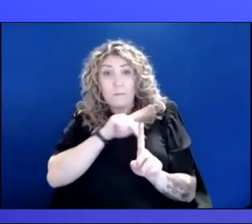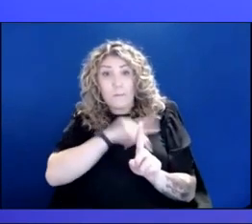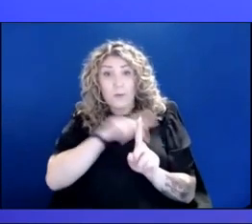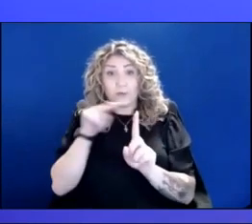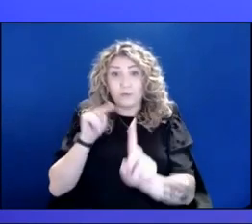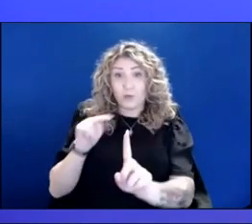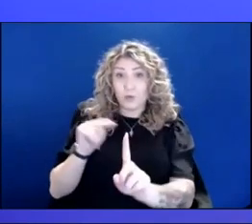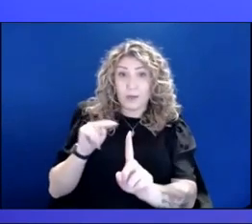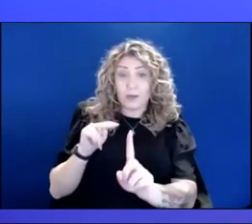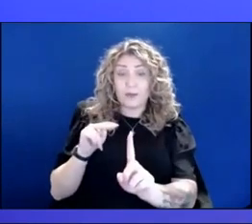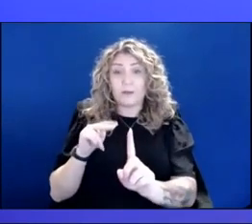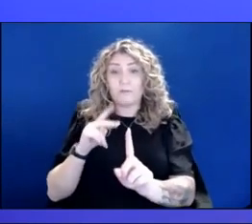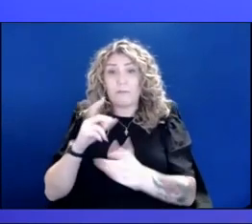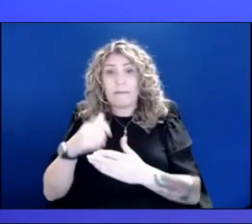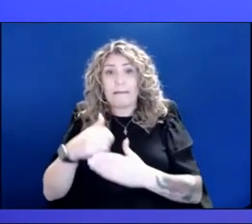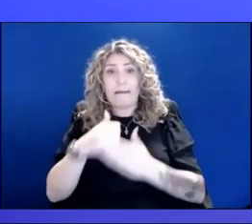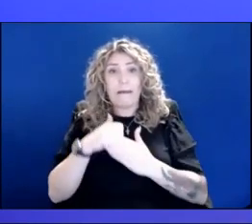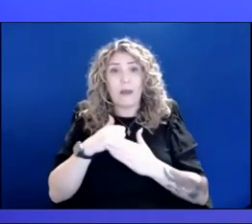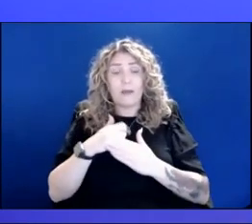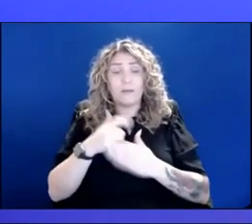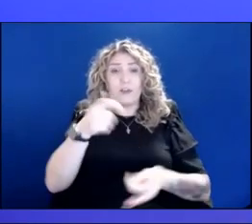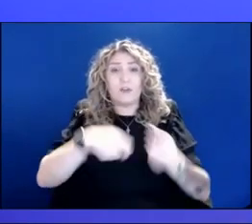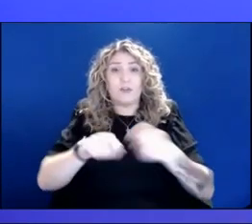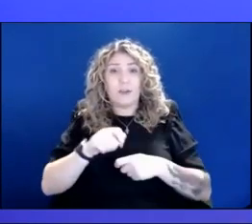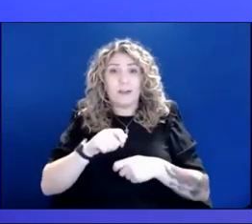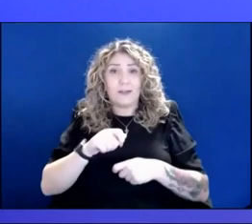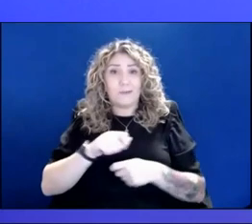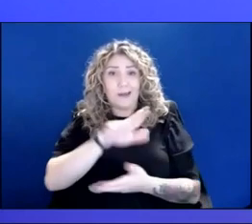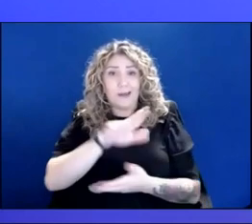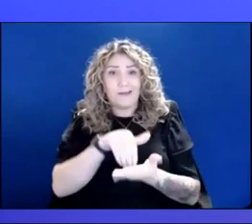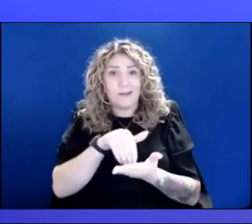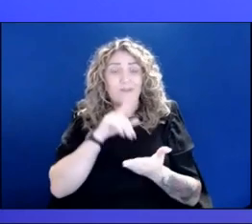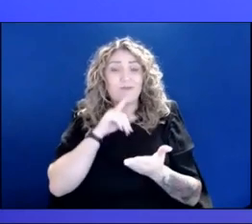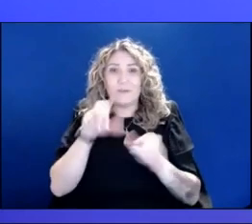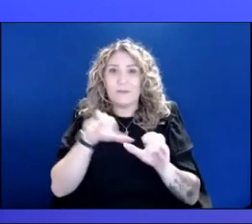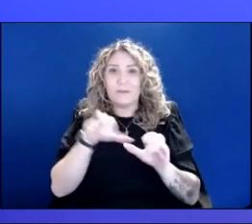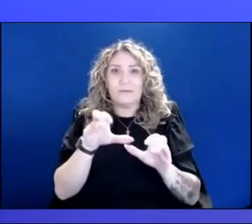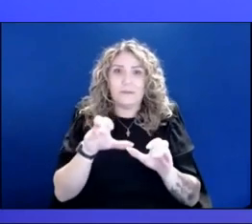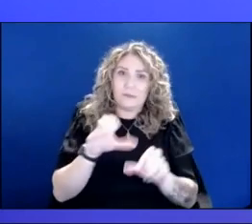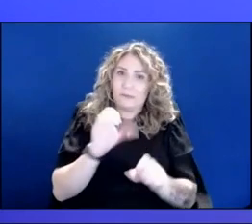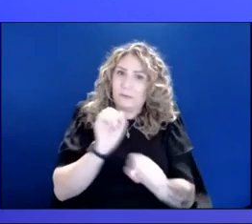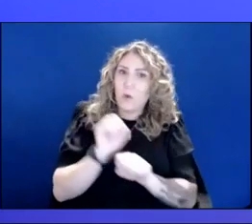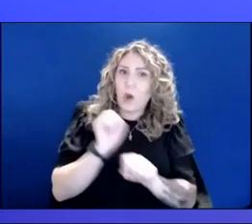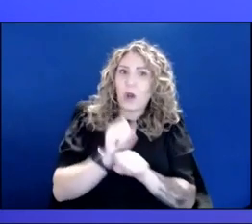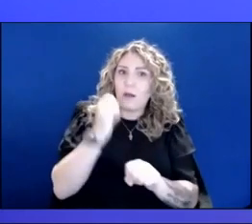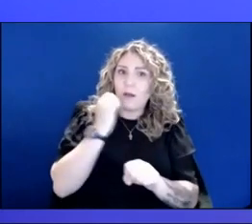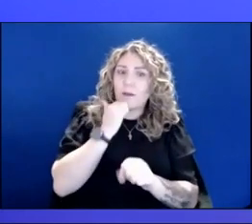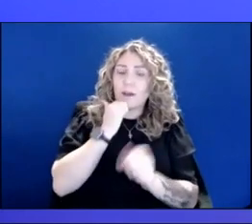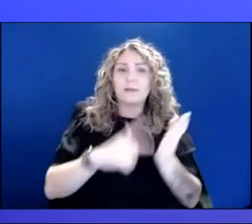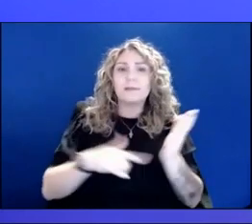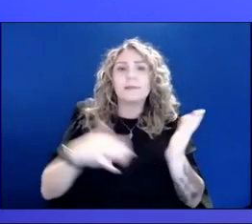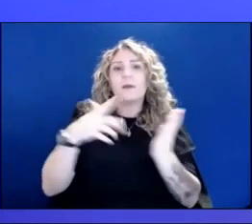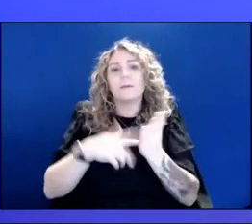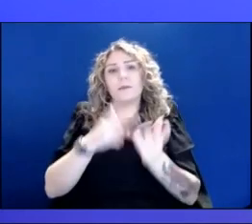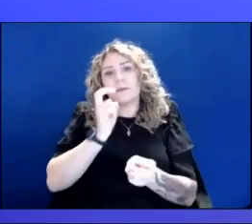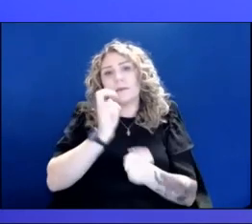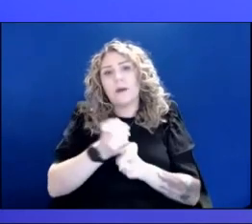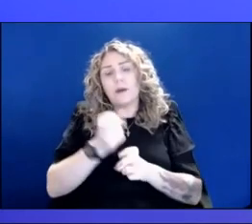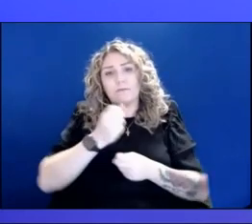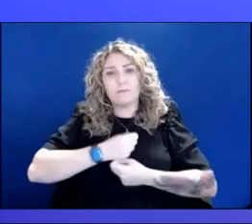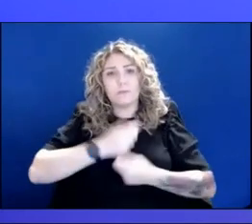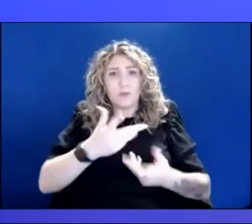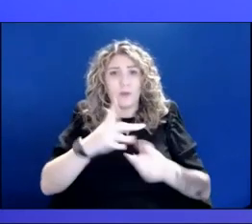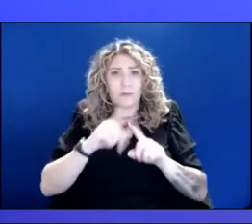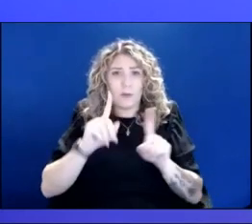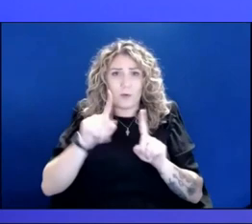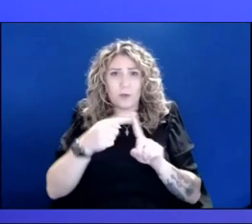the transplant center to do our job every day, because sometimes it's hard, sometimes it's exhausting. But then when we see the end